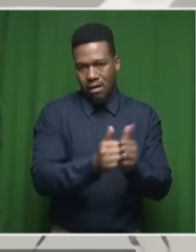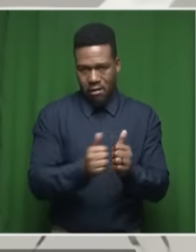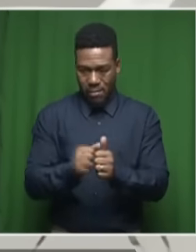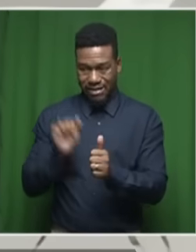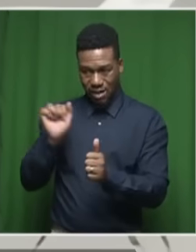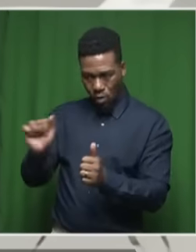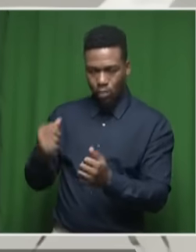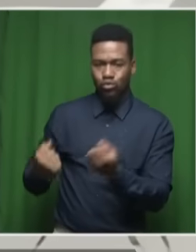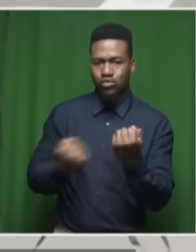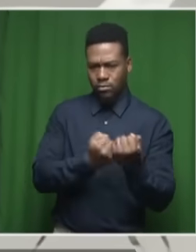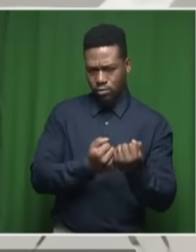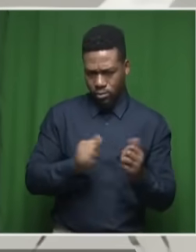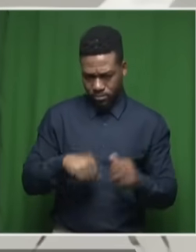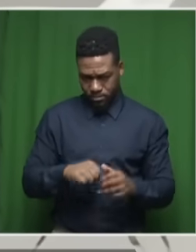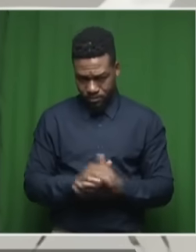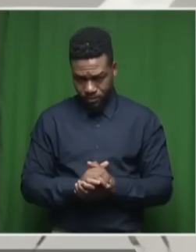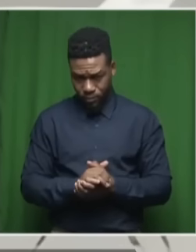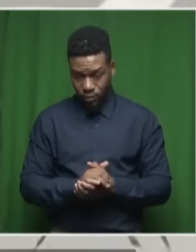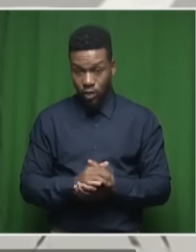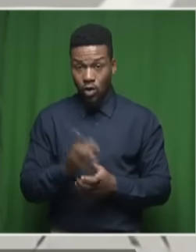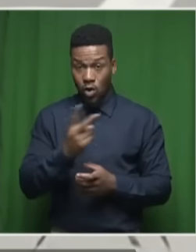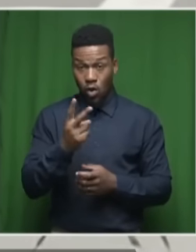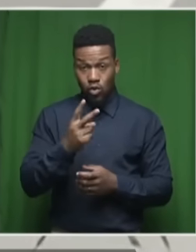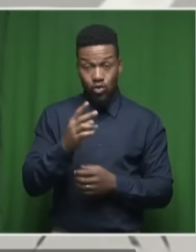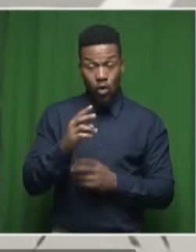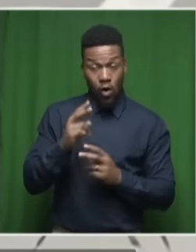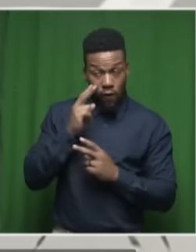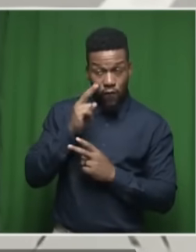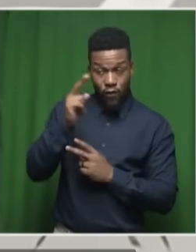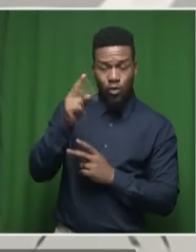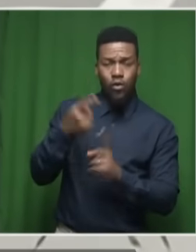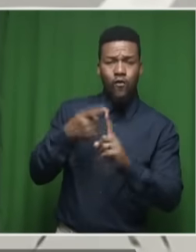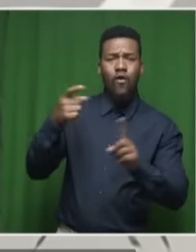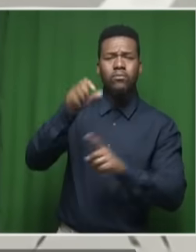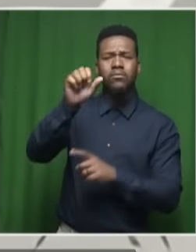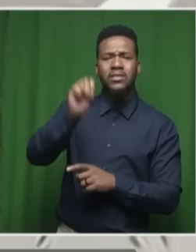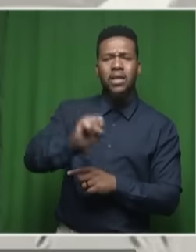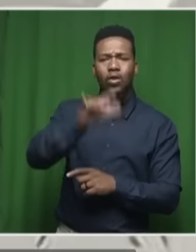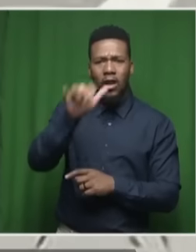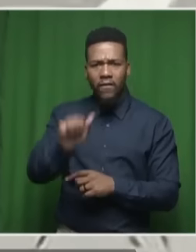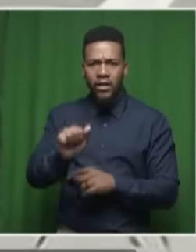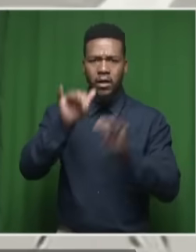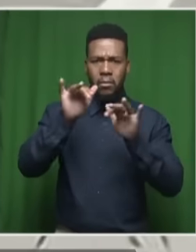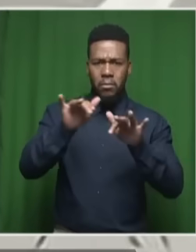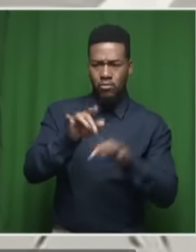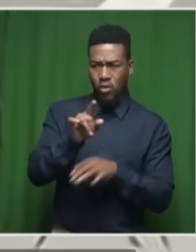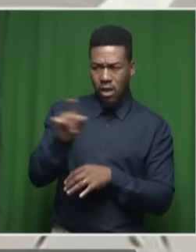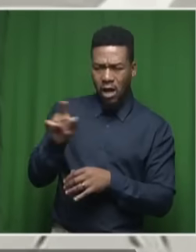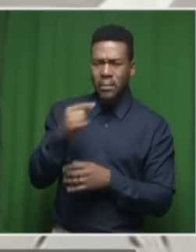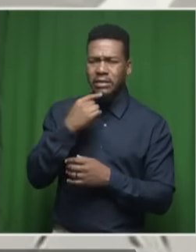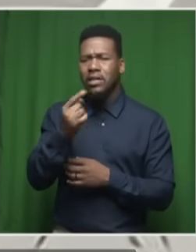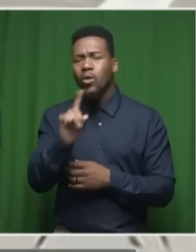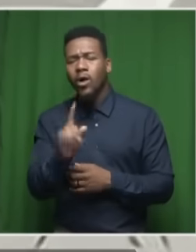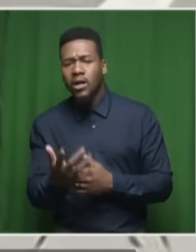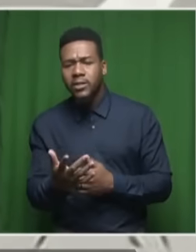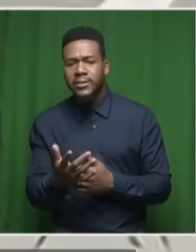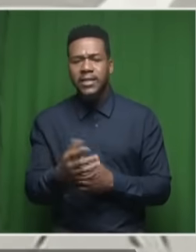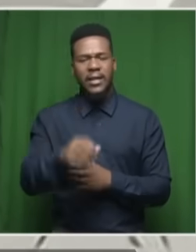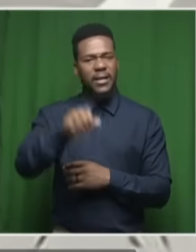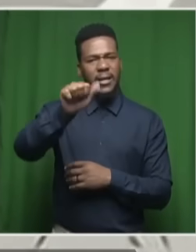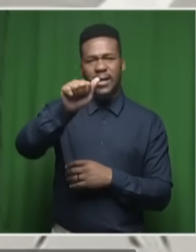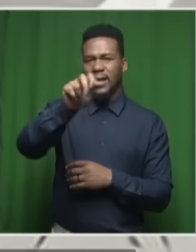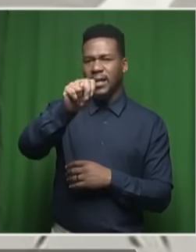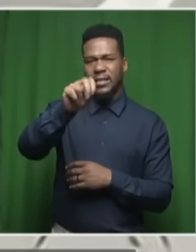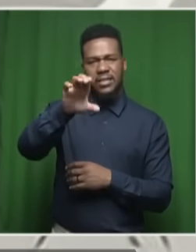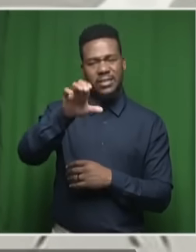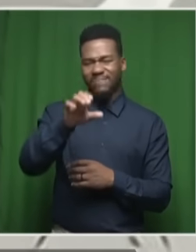time, there is a view that is coming from most South Africans and influential people indeed, who are saying that the ANC might not